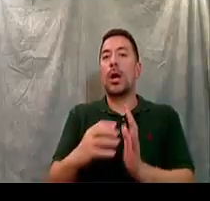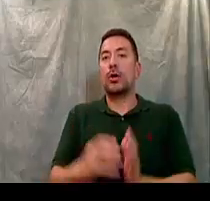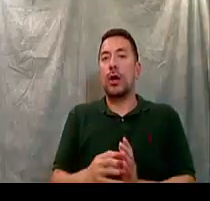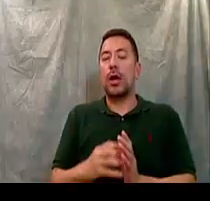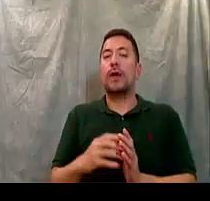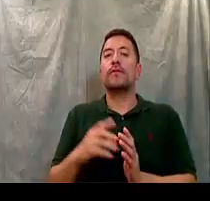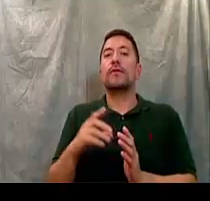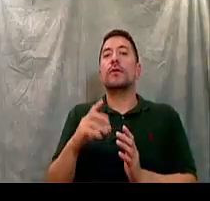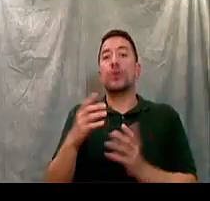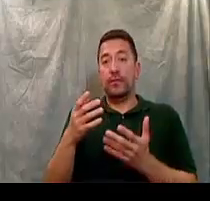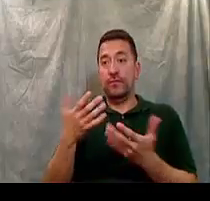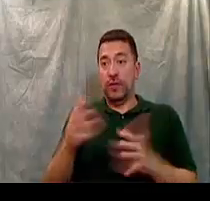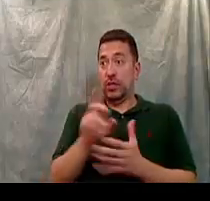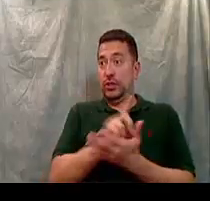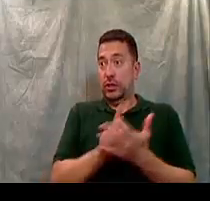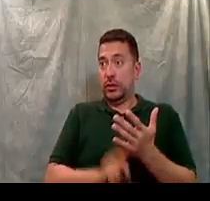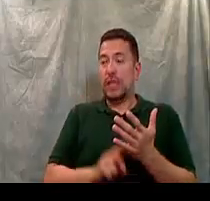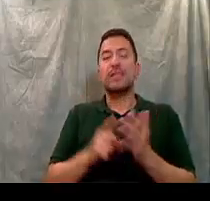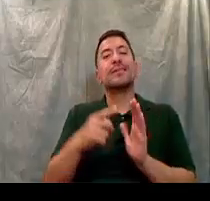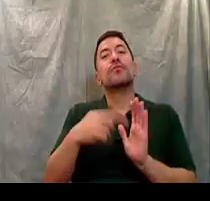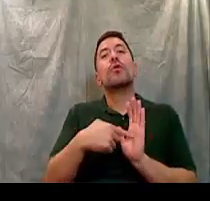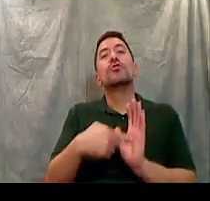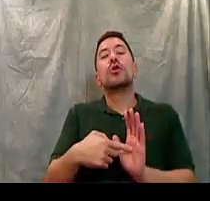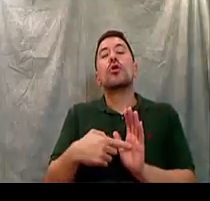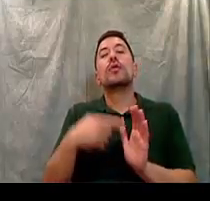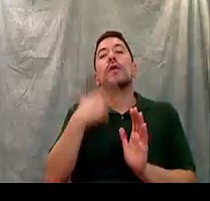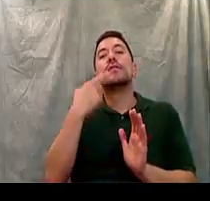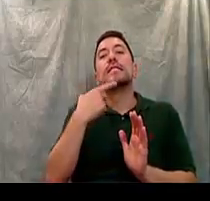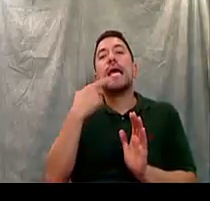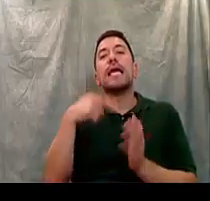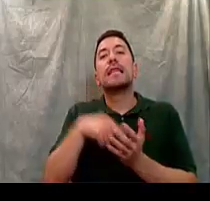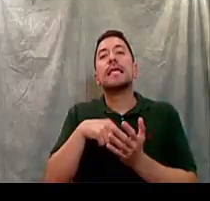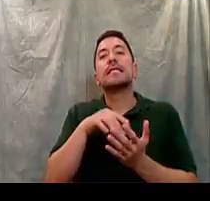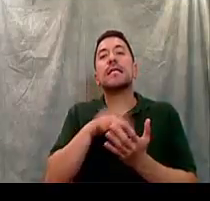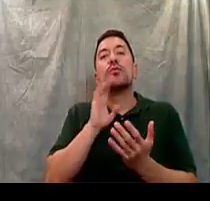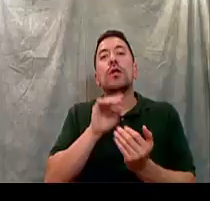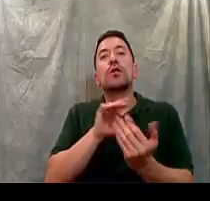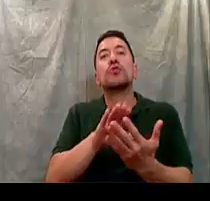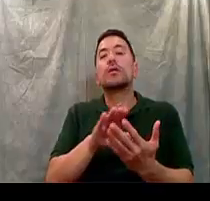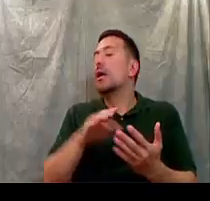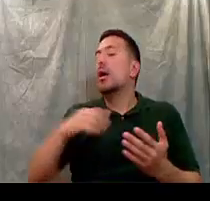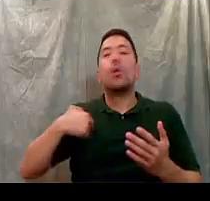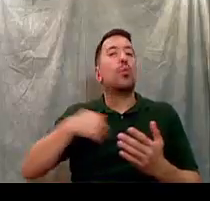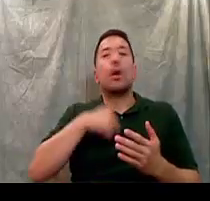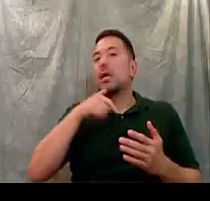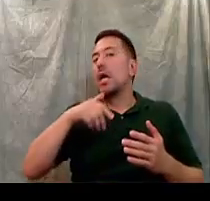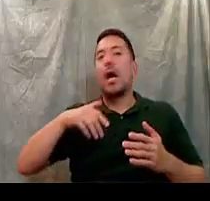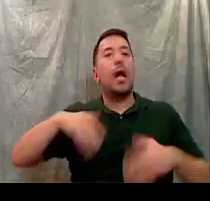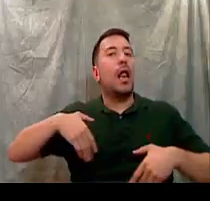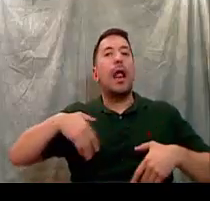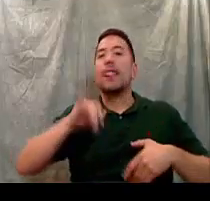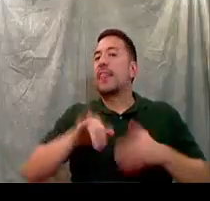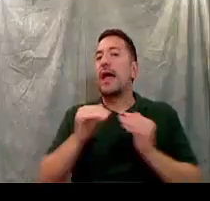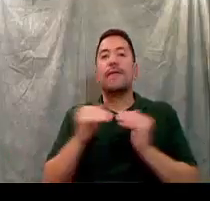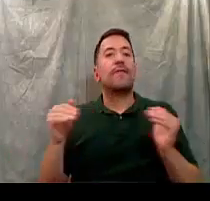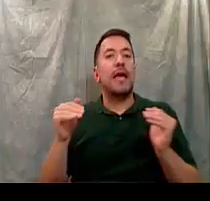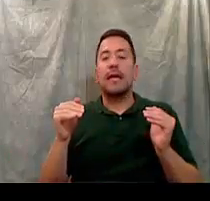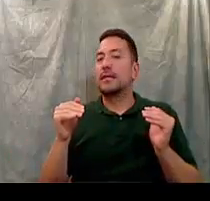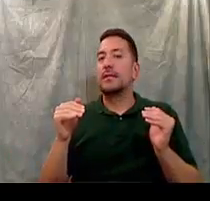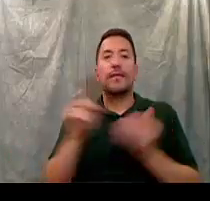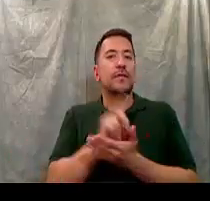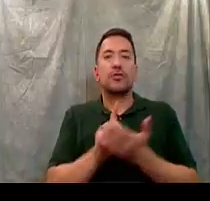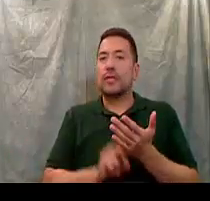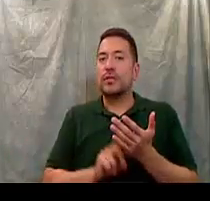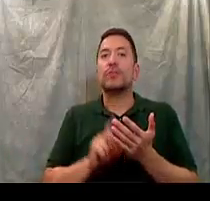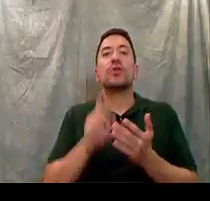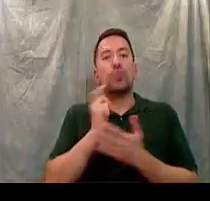say what the study is actually addressing. We are not at that phase in the work. And so I'm going to ask that you remove statements like "this